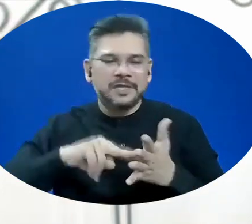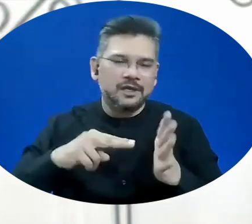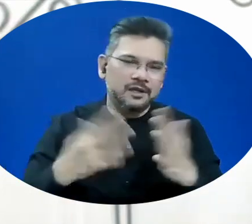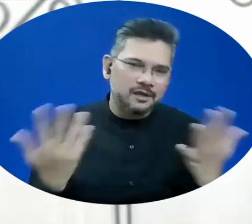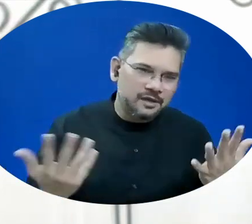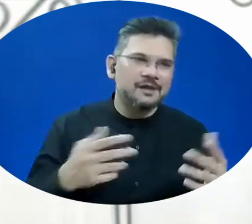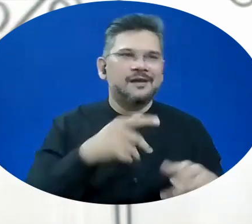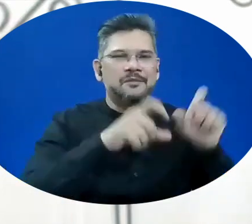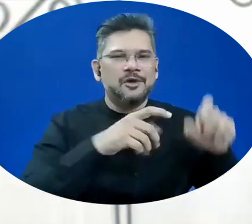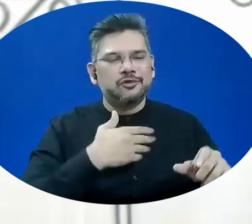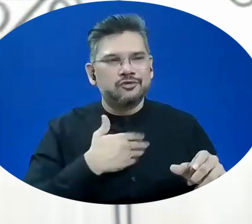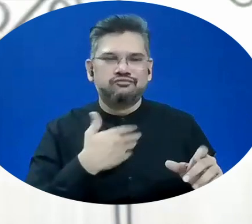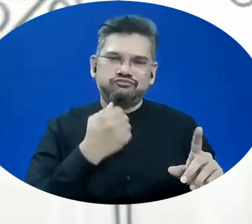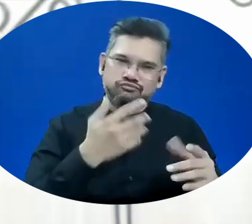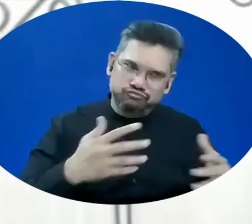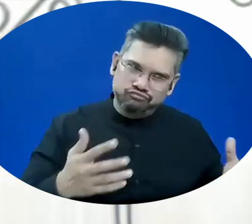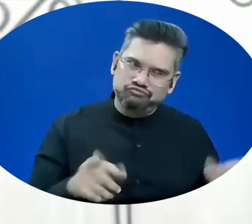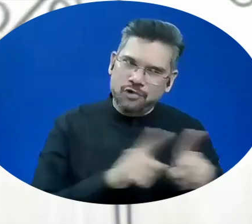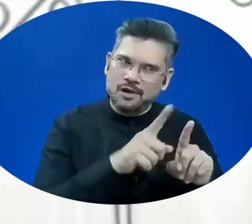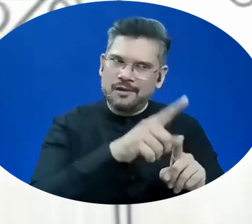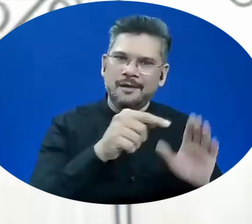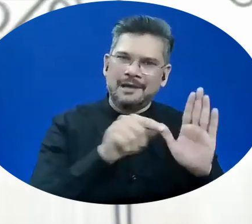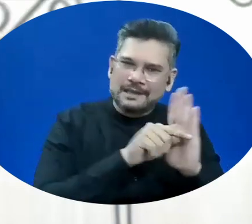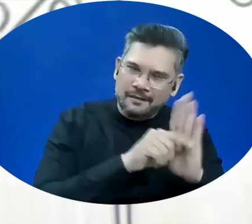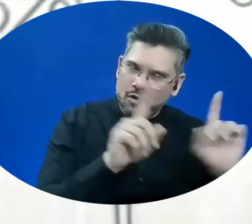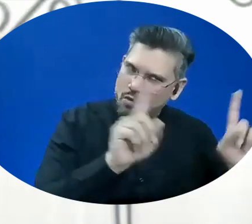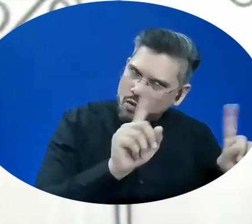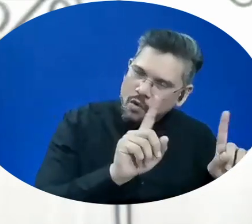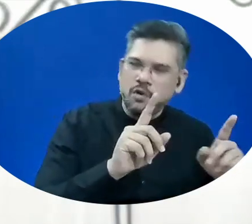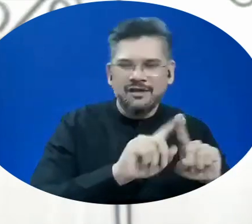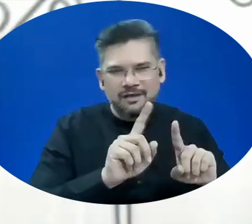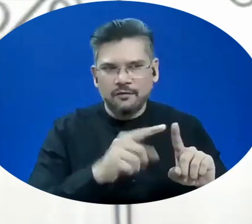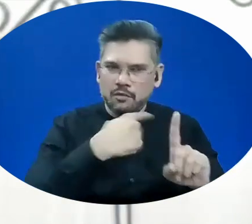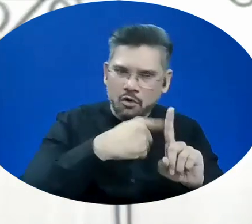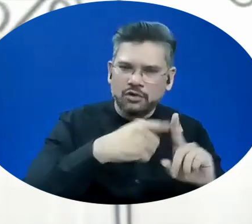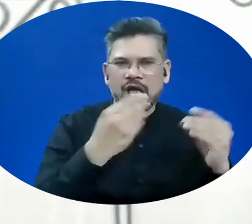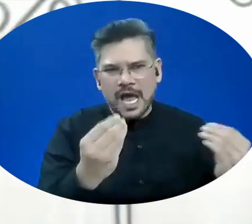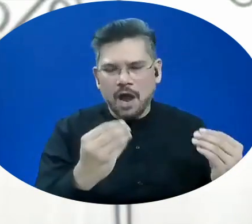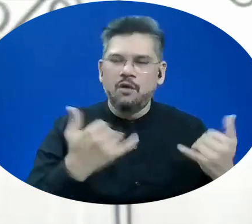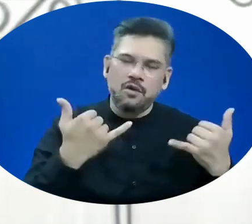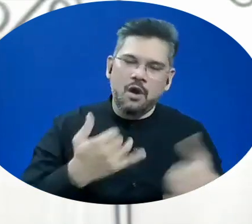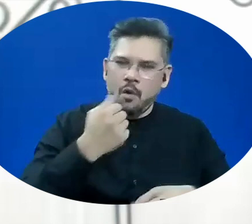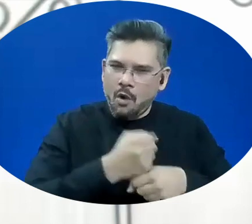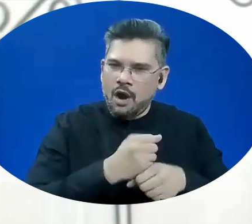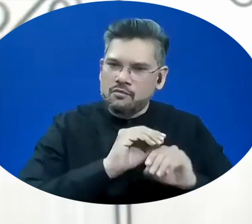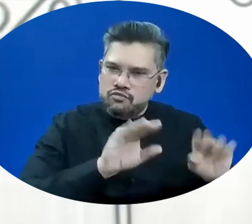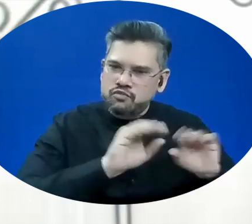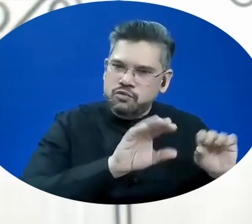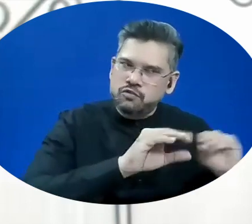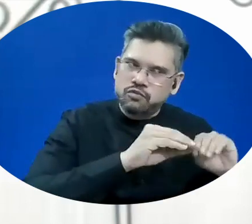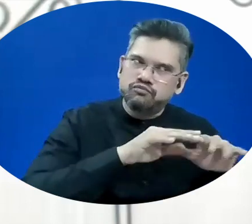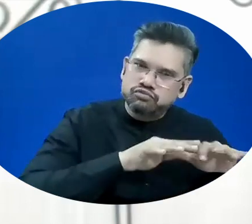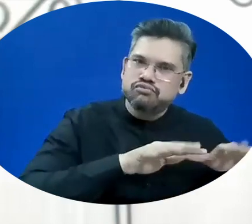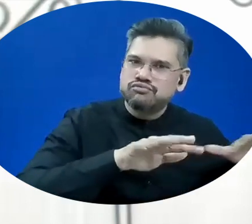and I talk about women's rights, and we can still work, and we can still be, not lose our identity, but step up